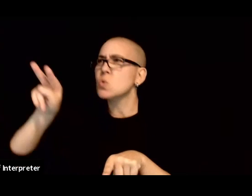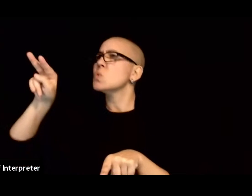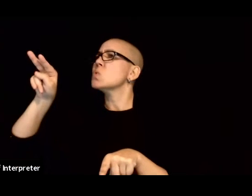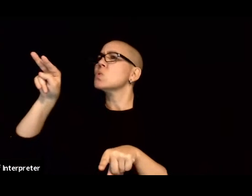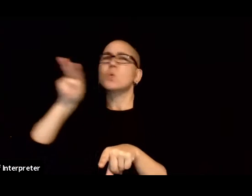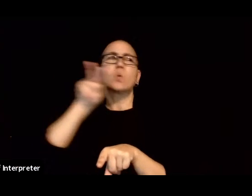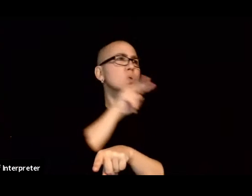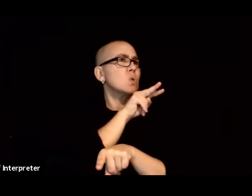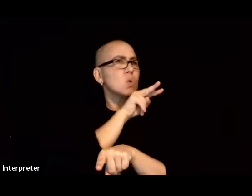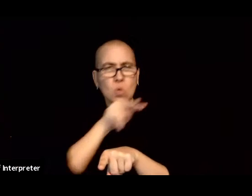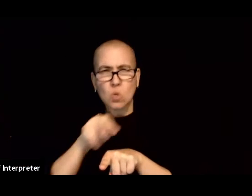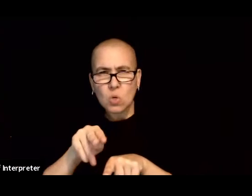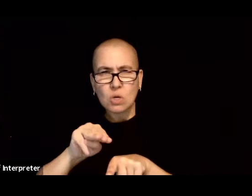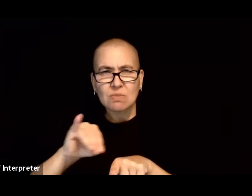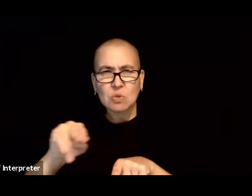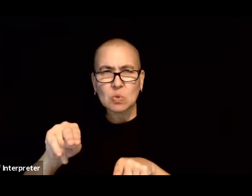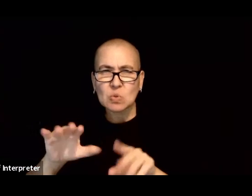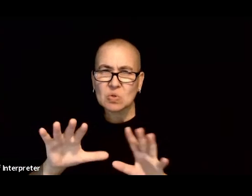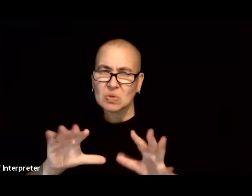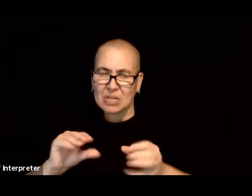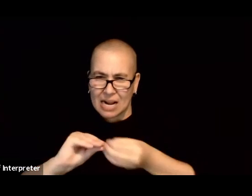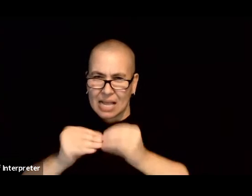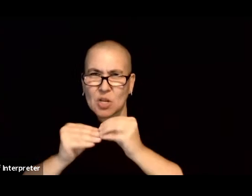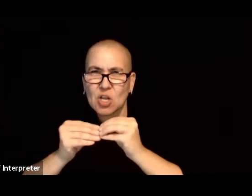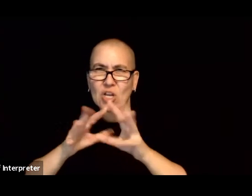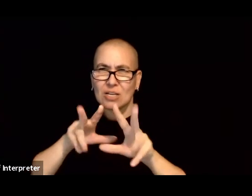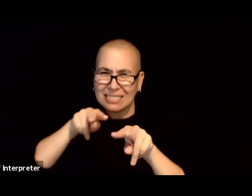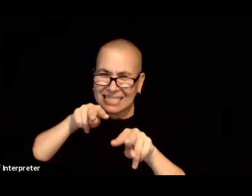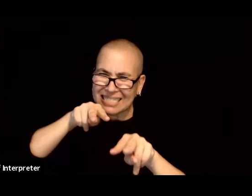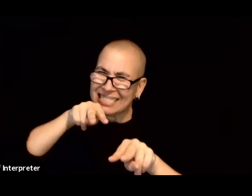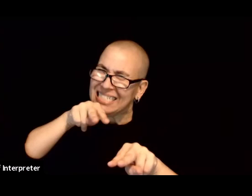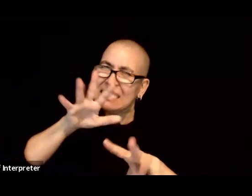things come together?